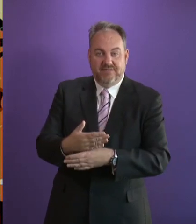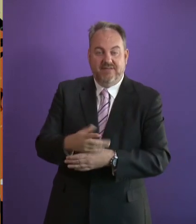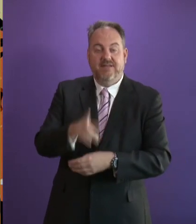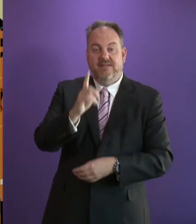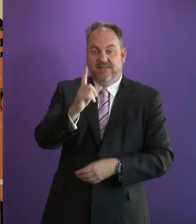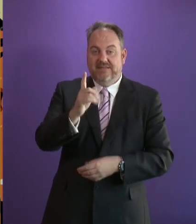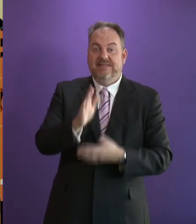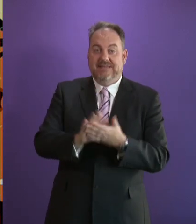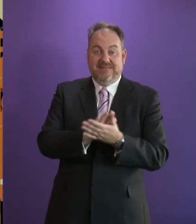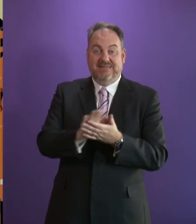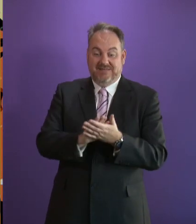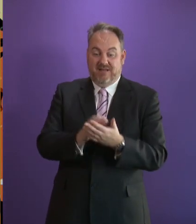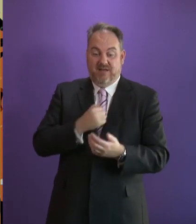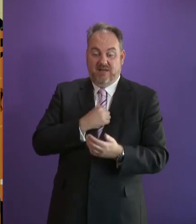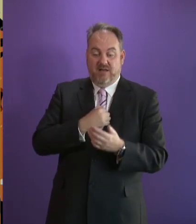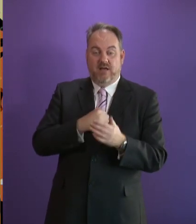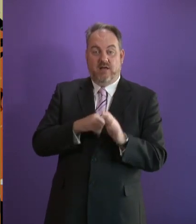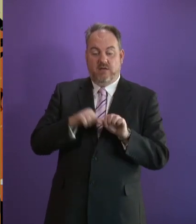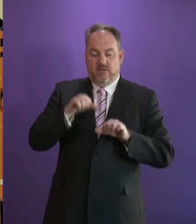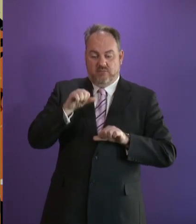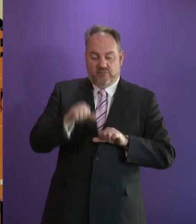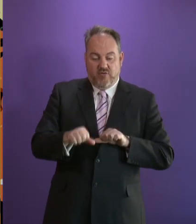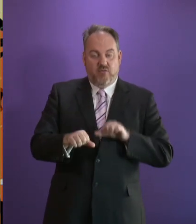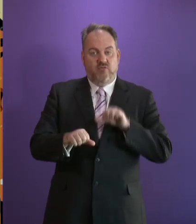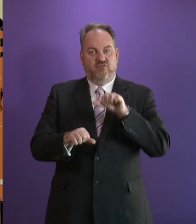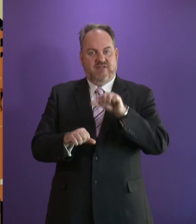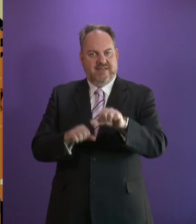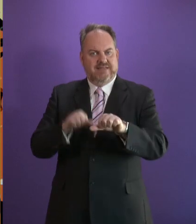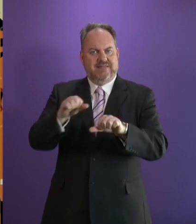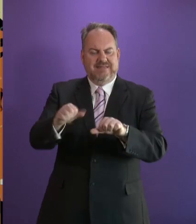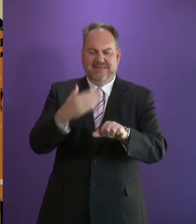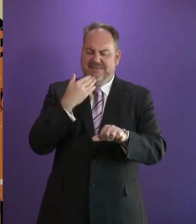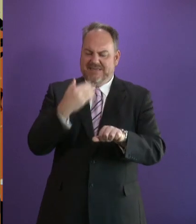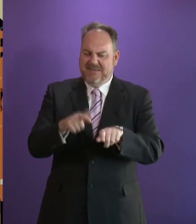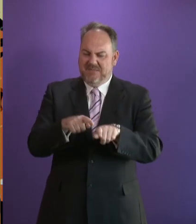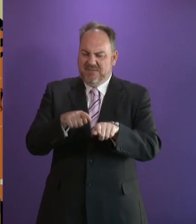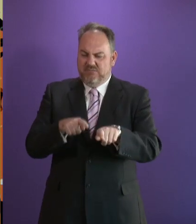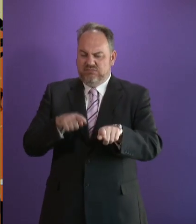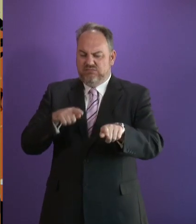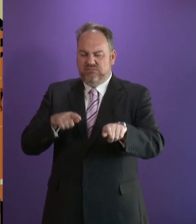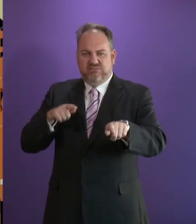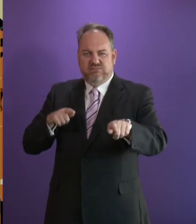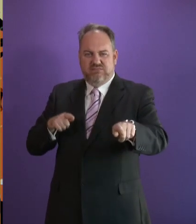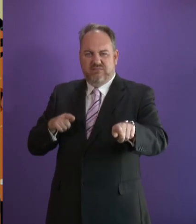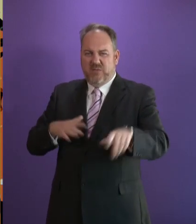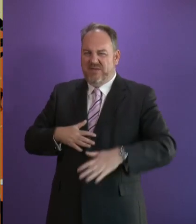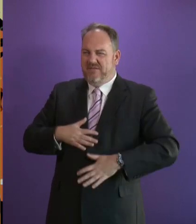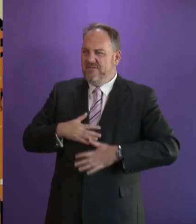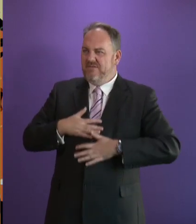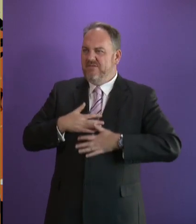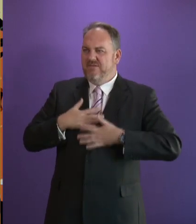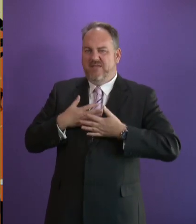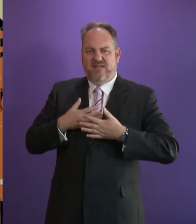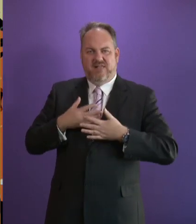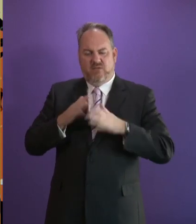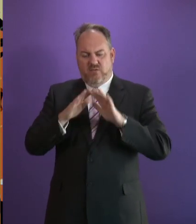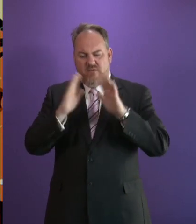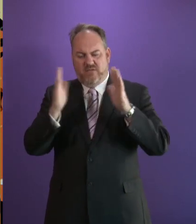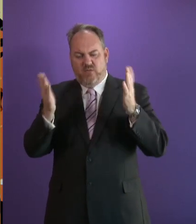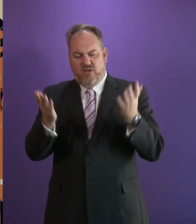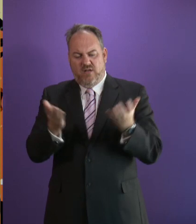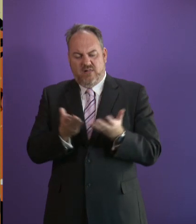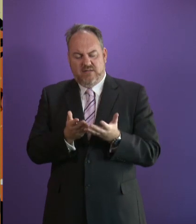has stalled. It's stalled big time, and we're seeing the repercussions and the ripples across the globe. Some of what we're seeing at the moment